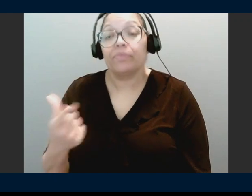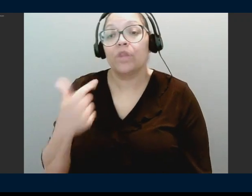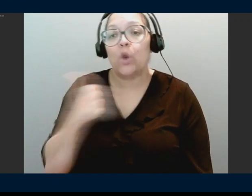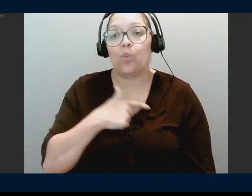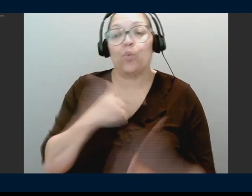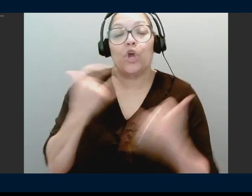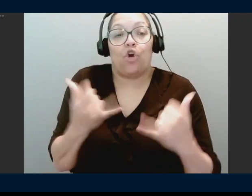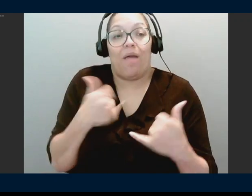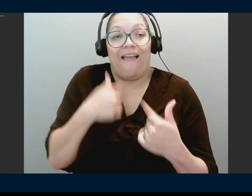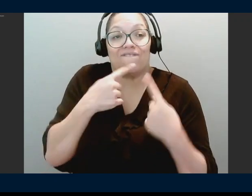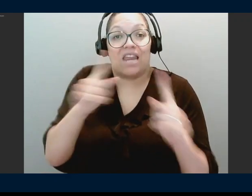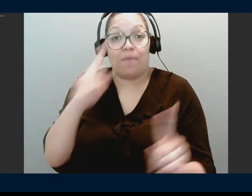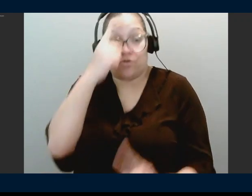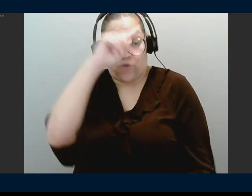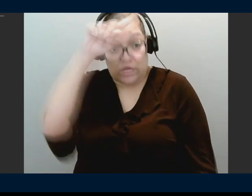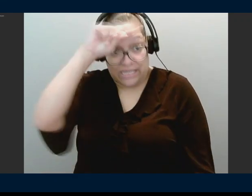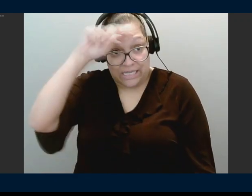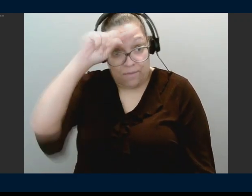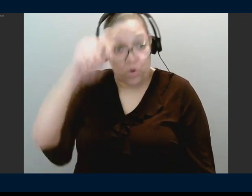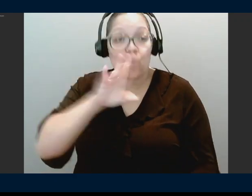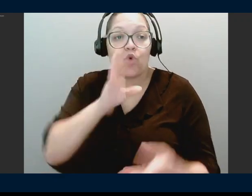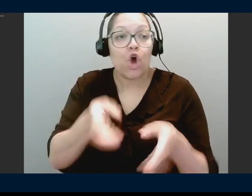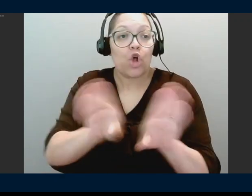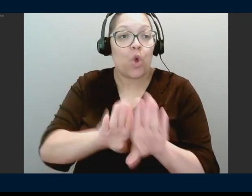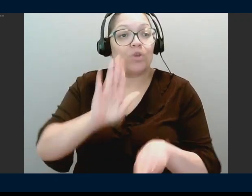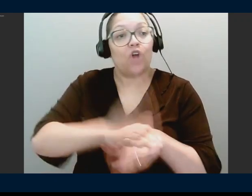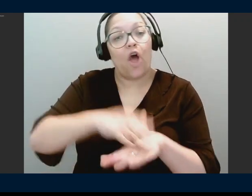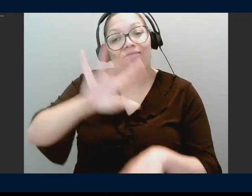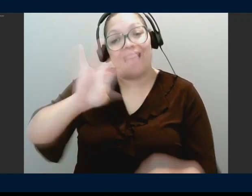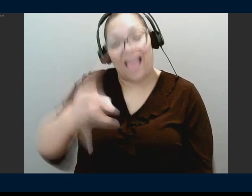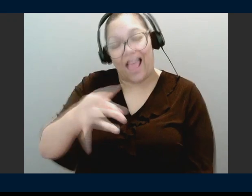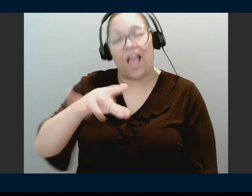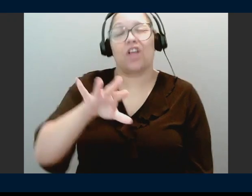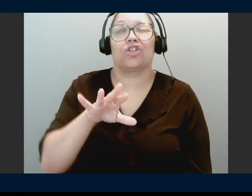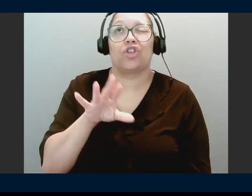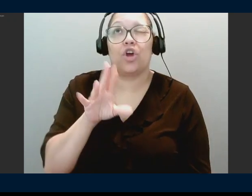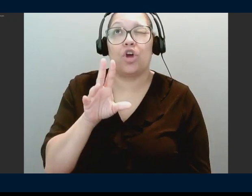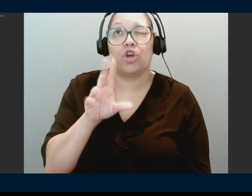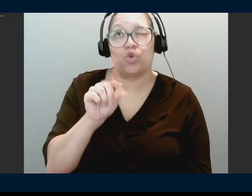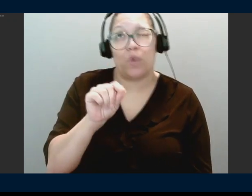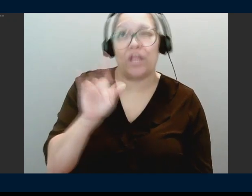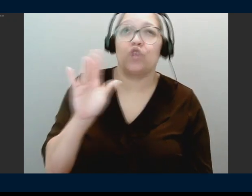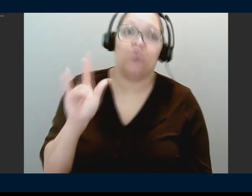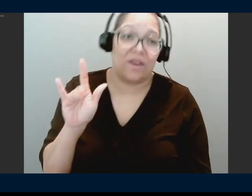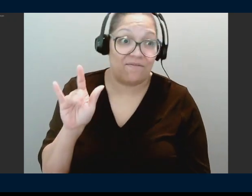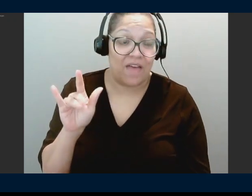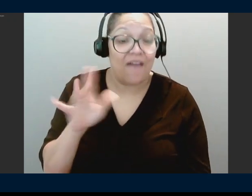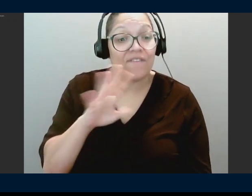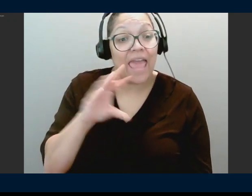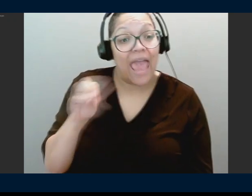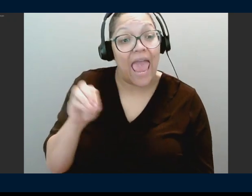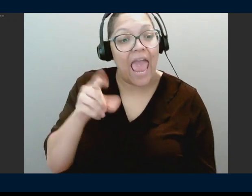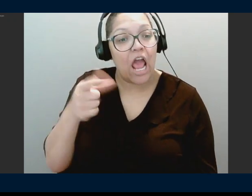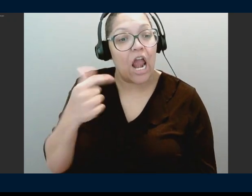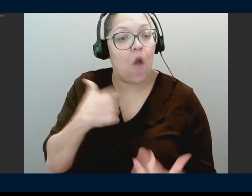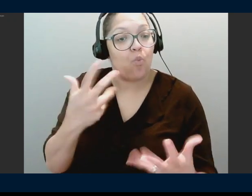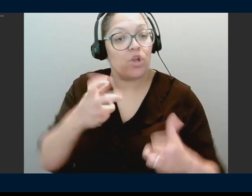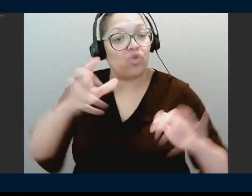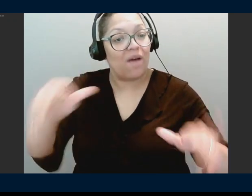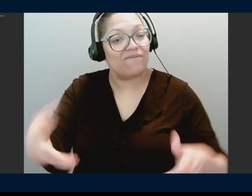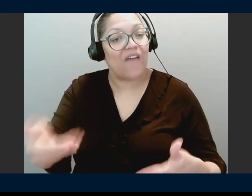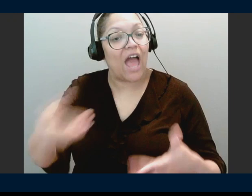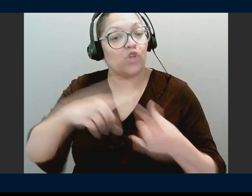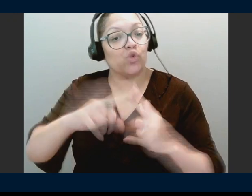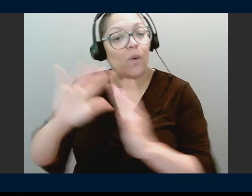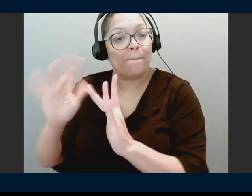for the summer. It will close on January the 8th, 2025 at 5:00 p.m. And also I want to invite you to join us to network with